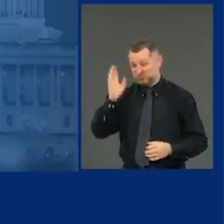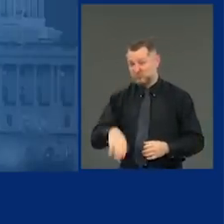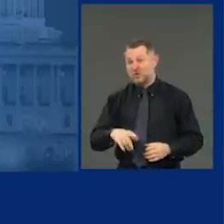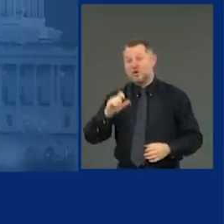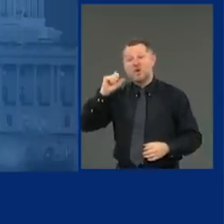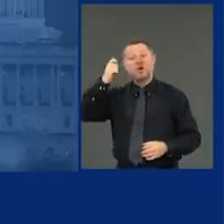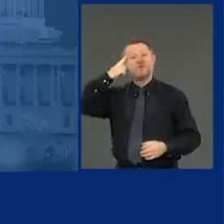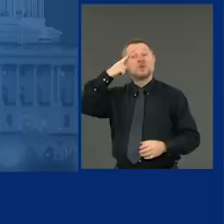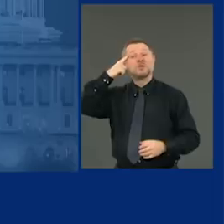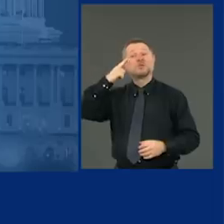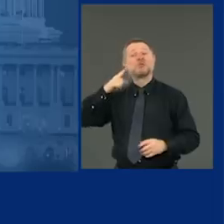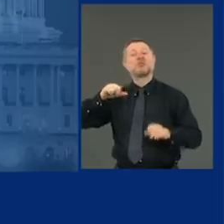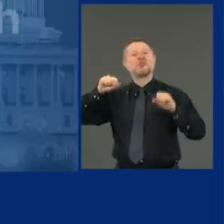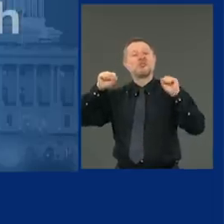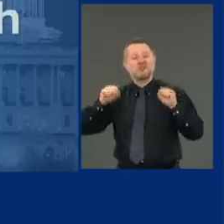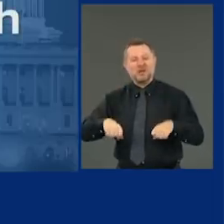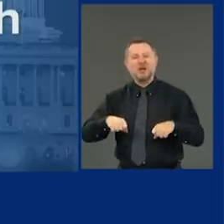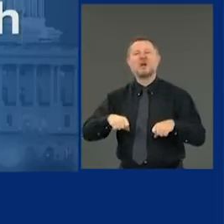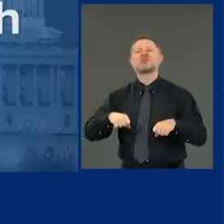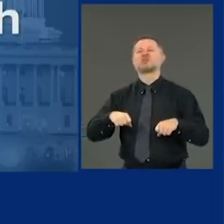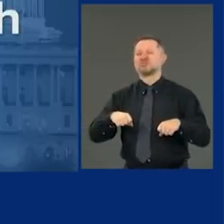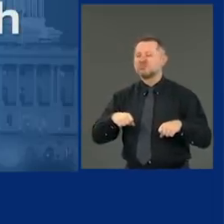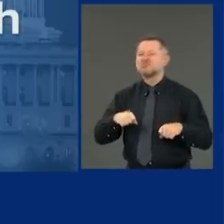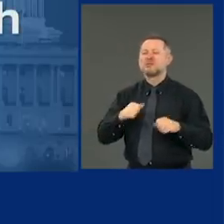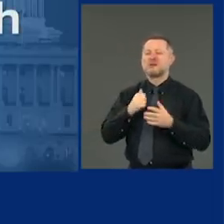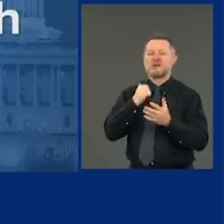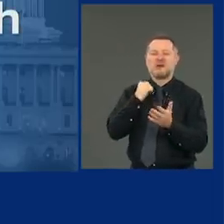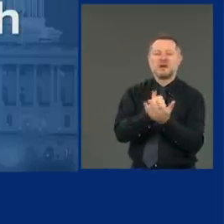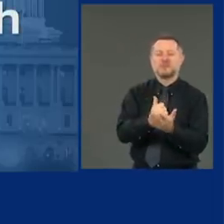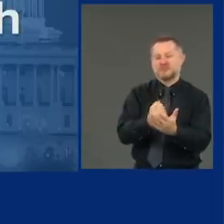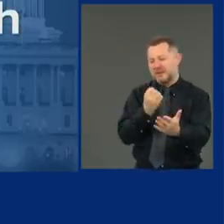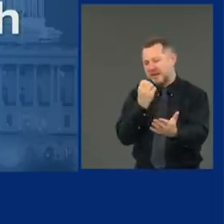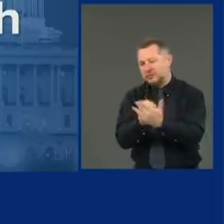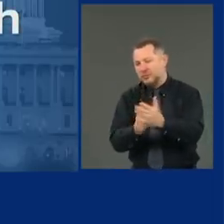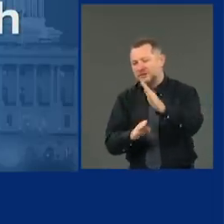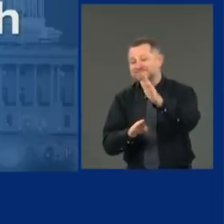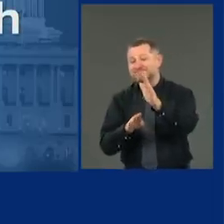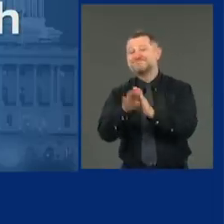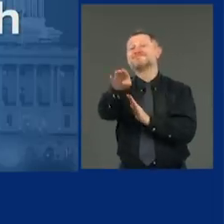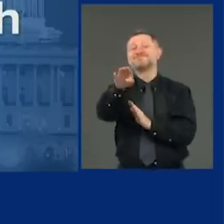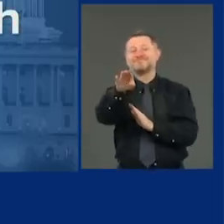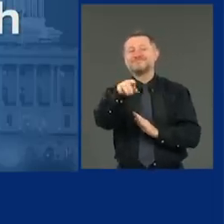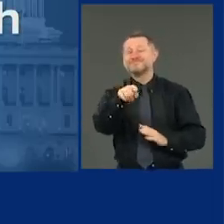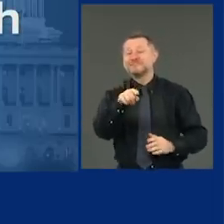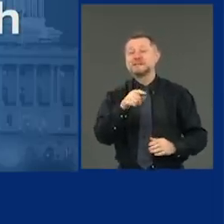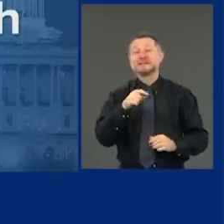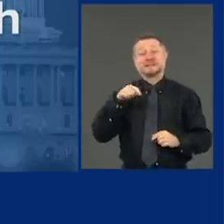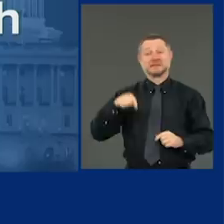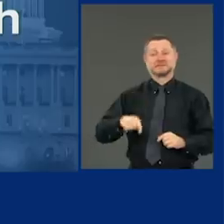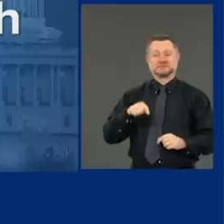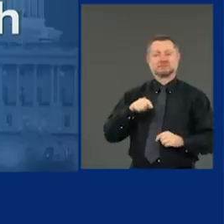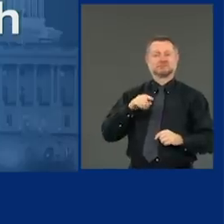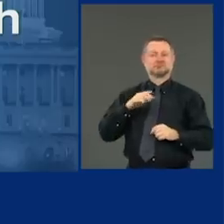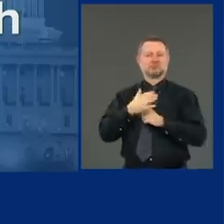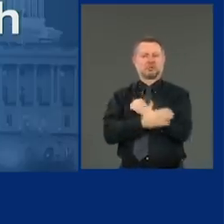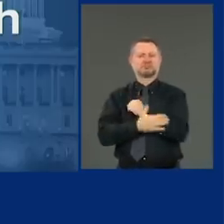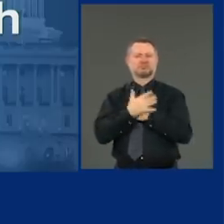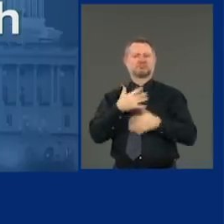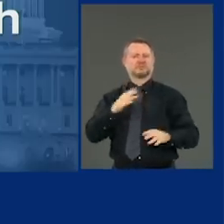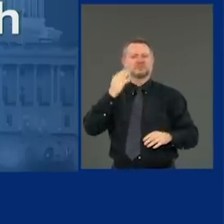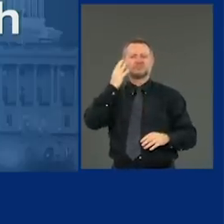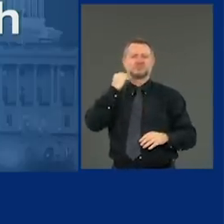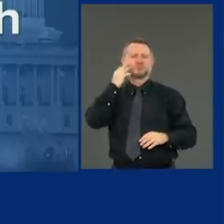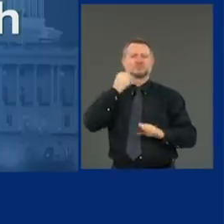can stimulate the economy. This country has done it in the past, where we have engaged in